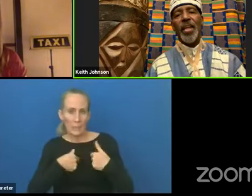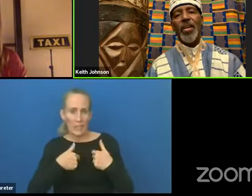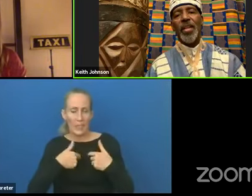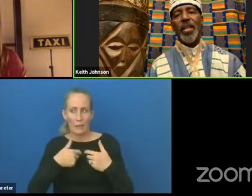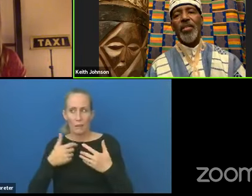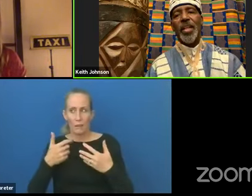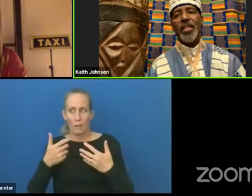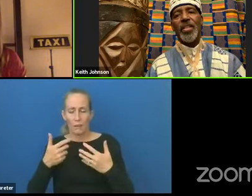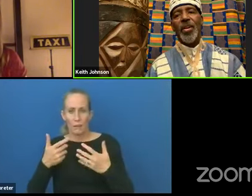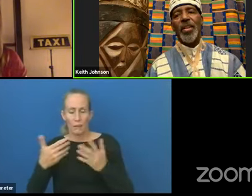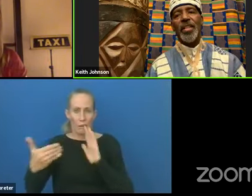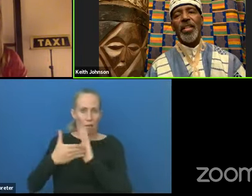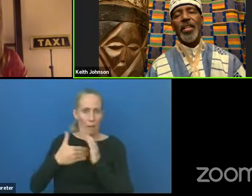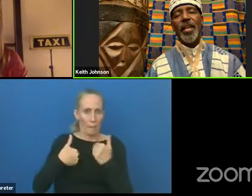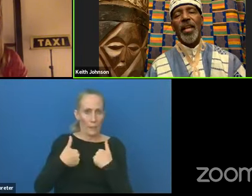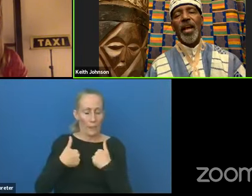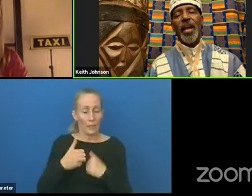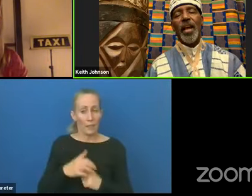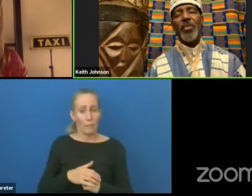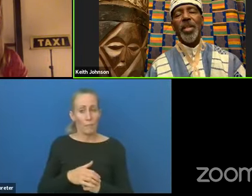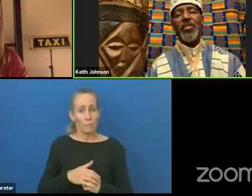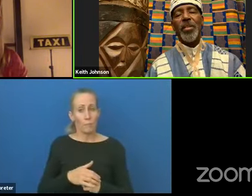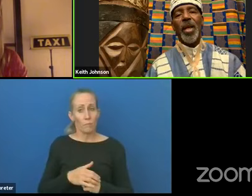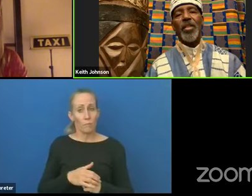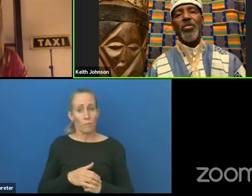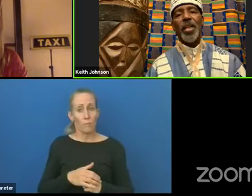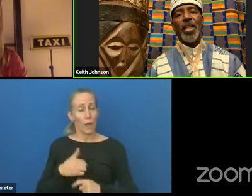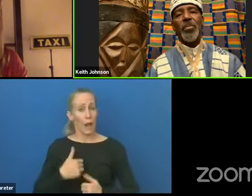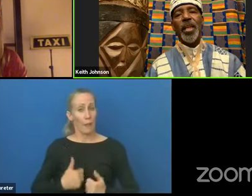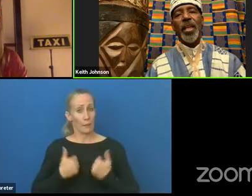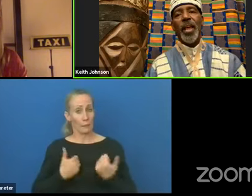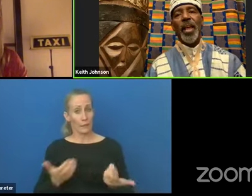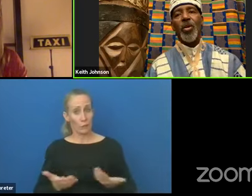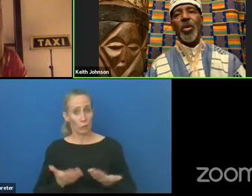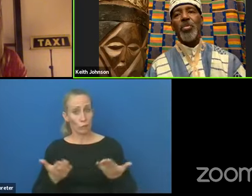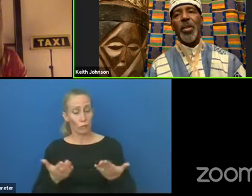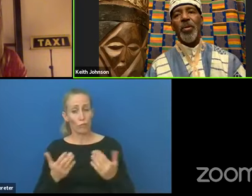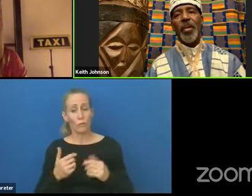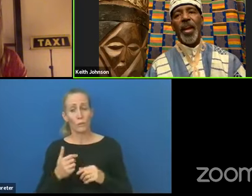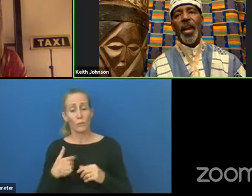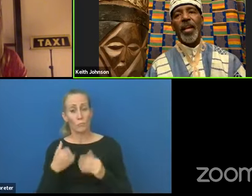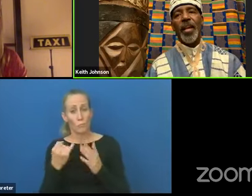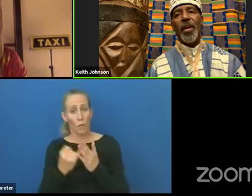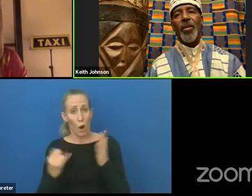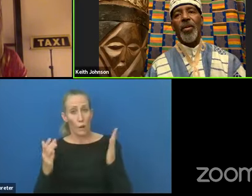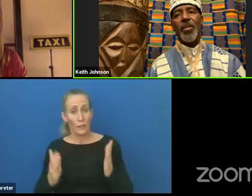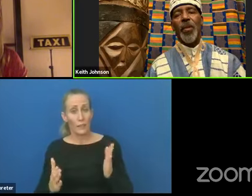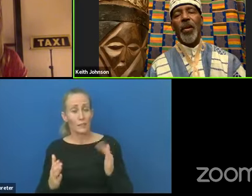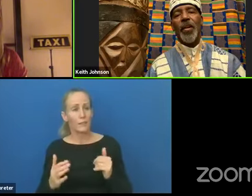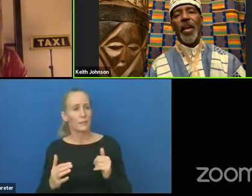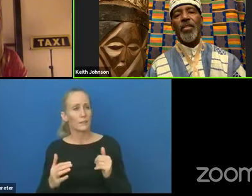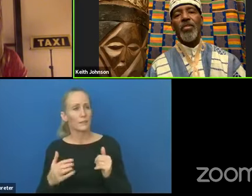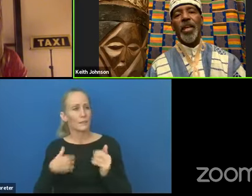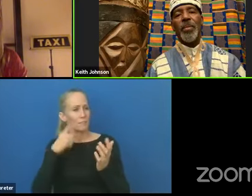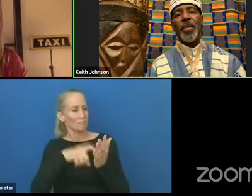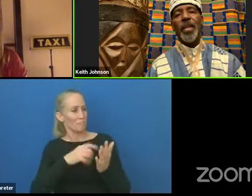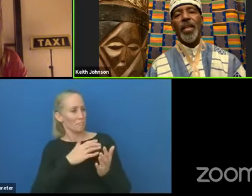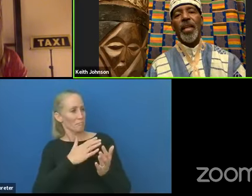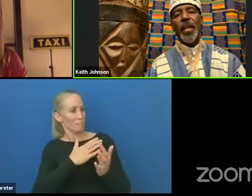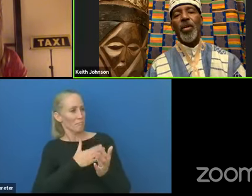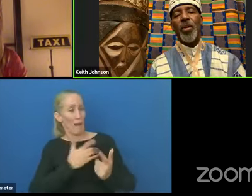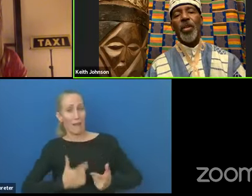being here and living as an artist, I'm living my dream. And all the people that I encounter is part of that